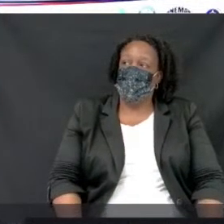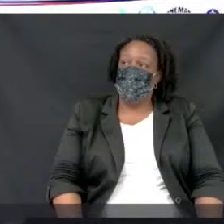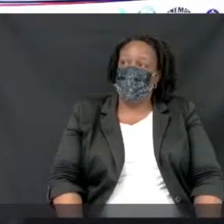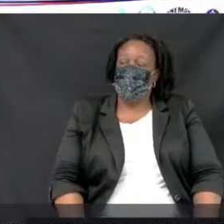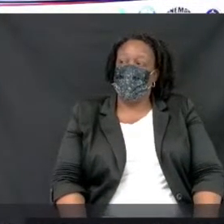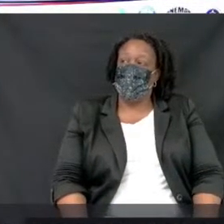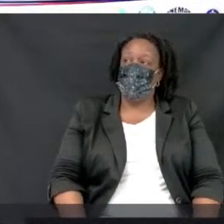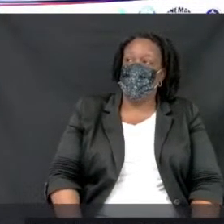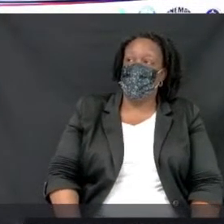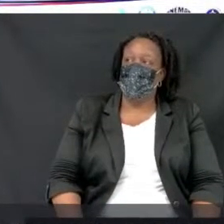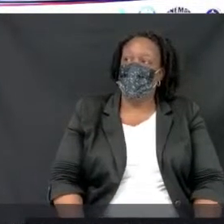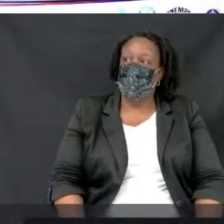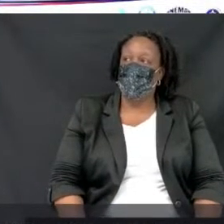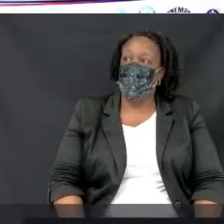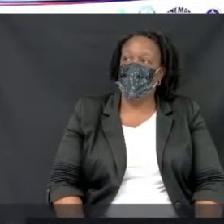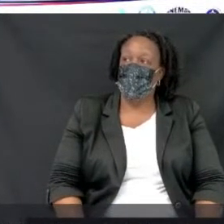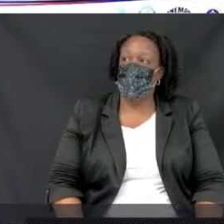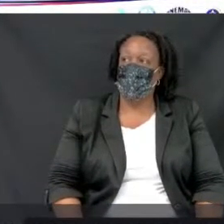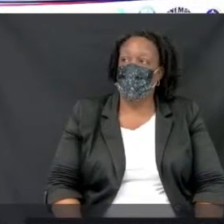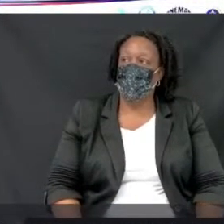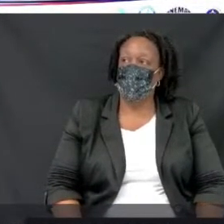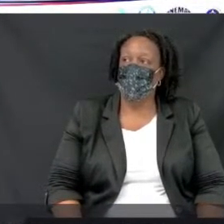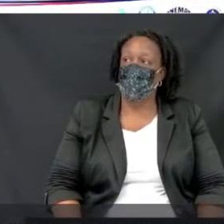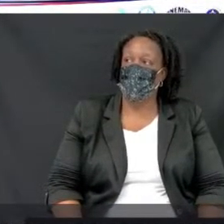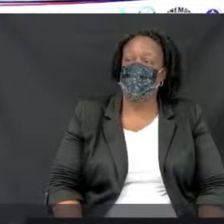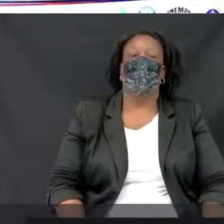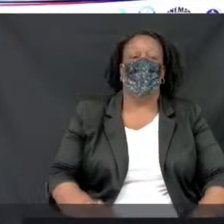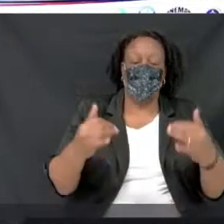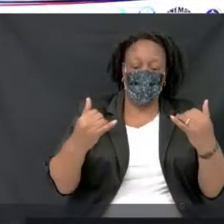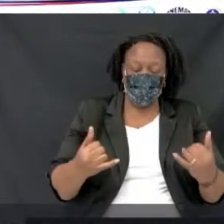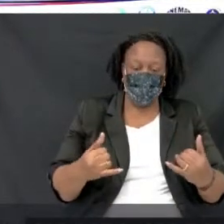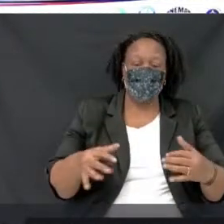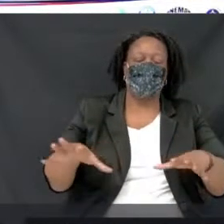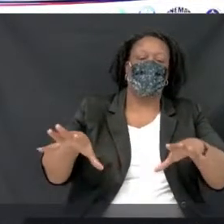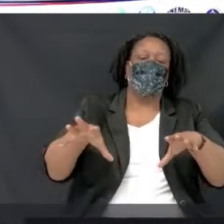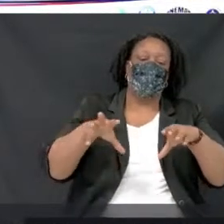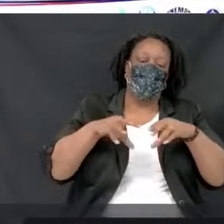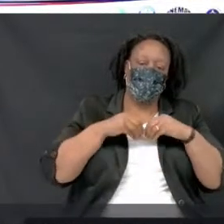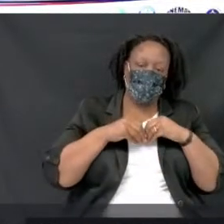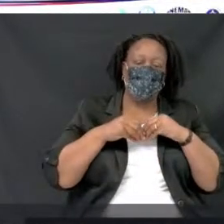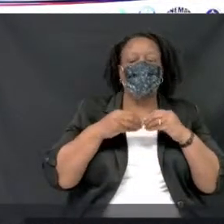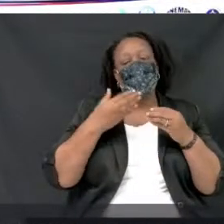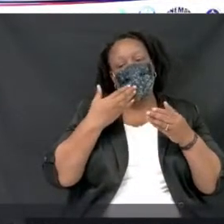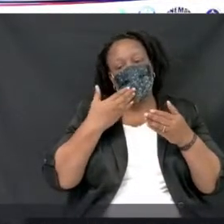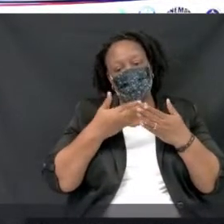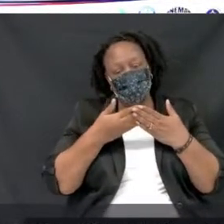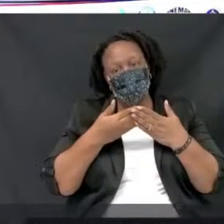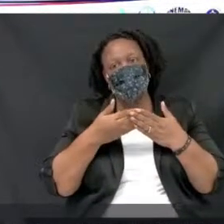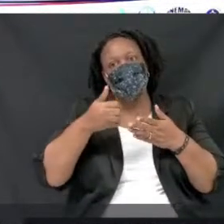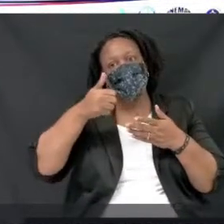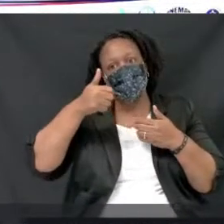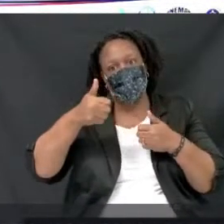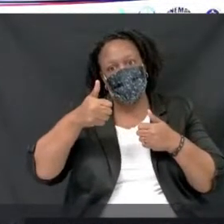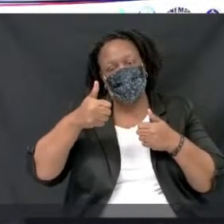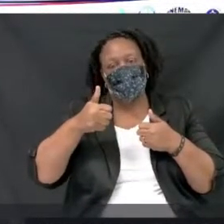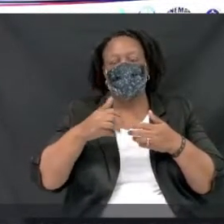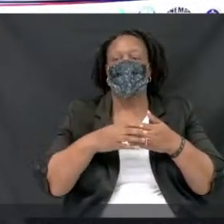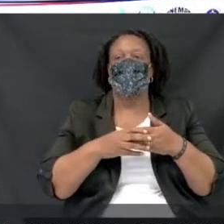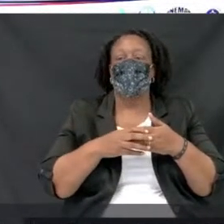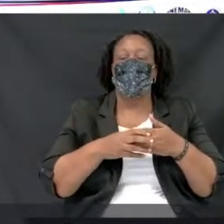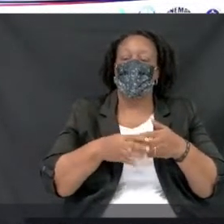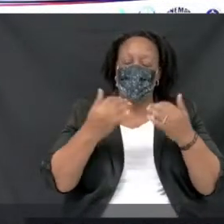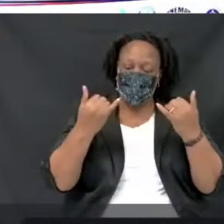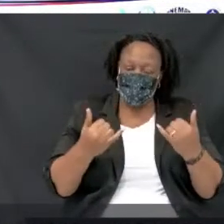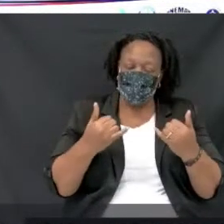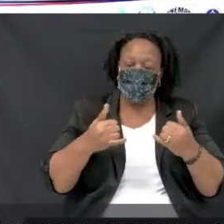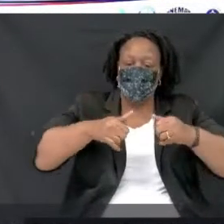then received and well accepted by the carnival committee, who then stated that they will continue, they